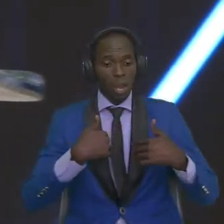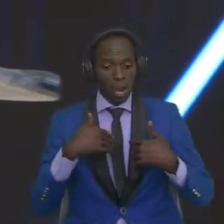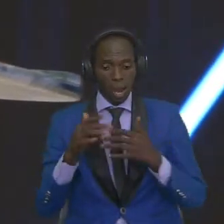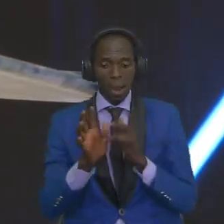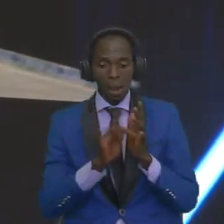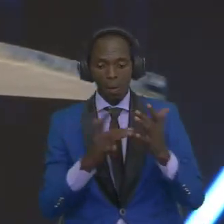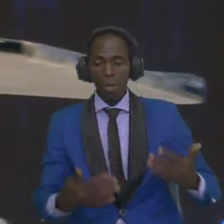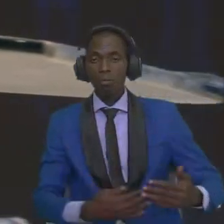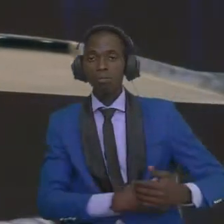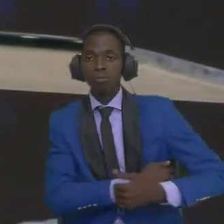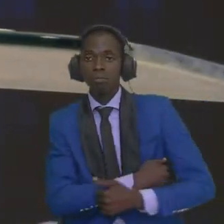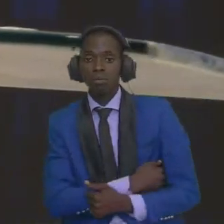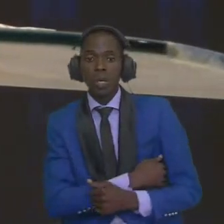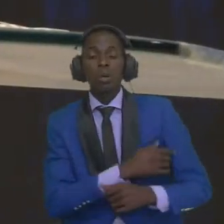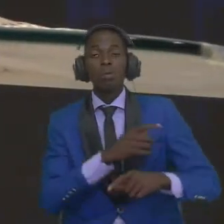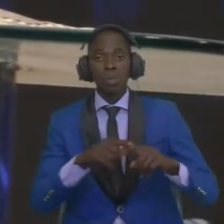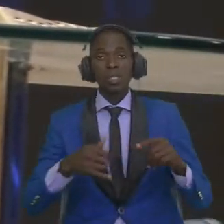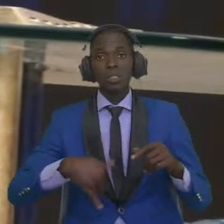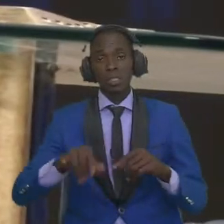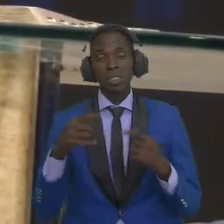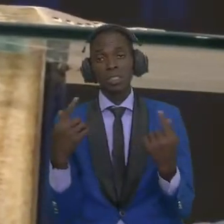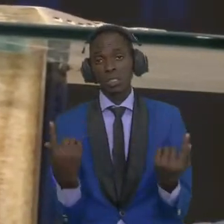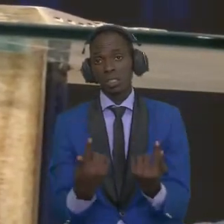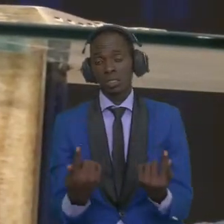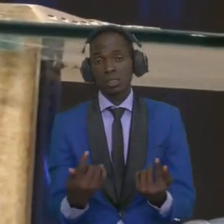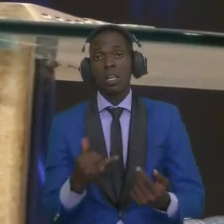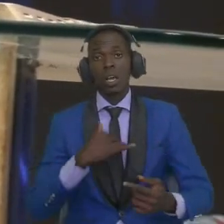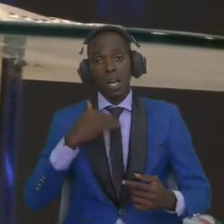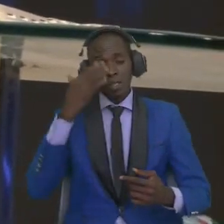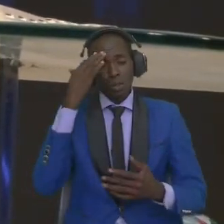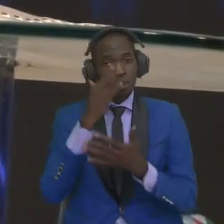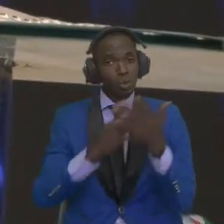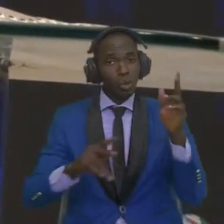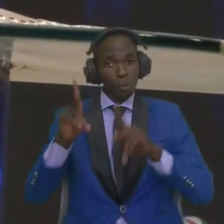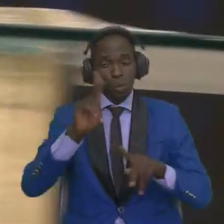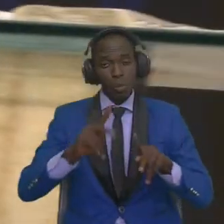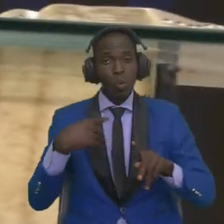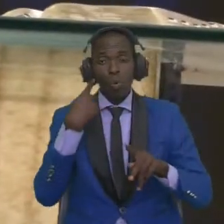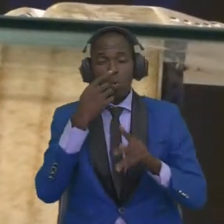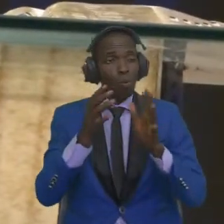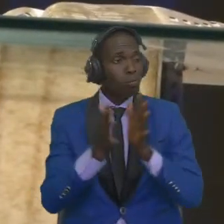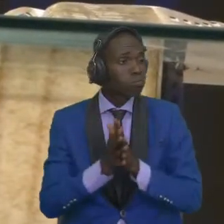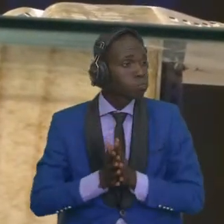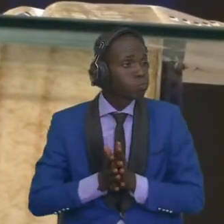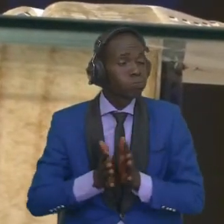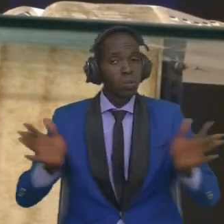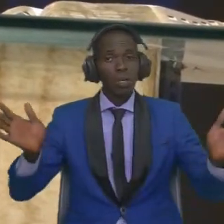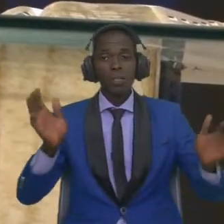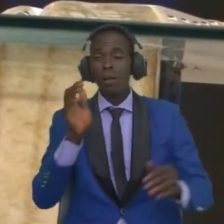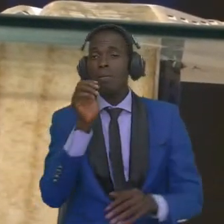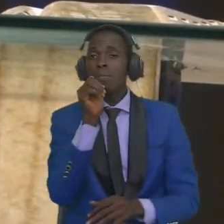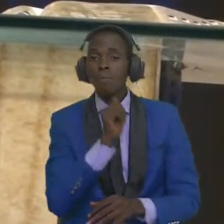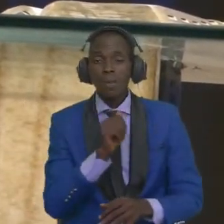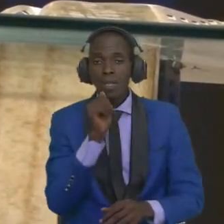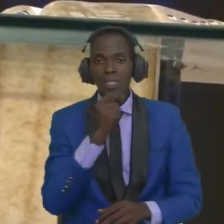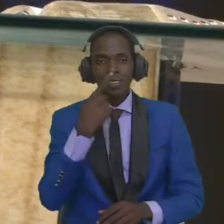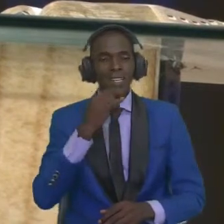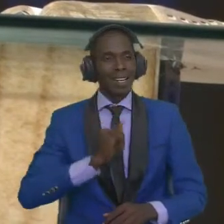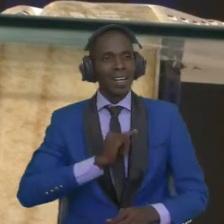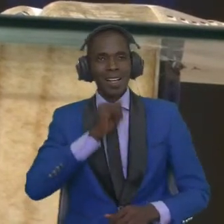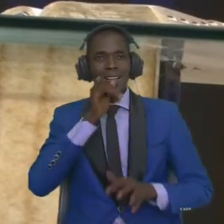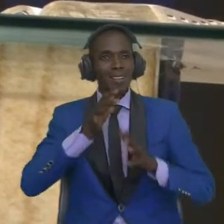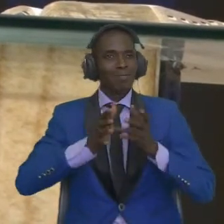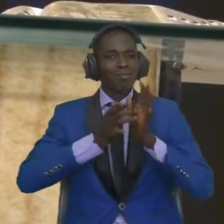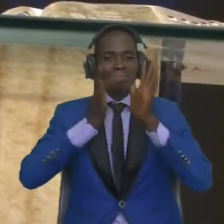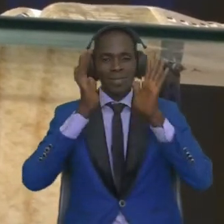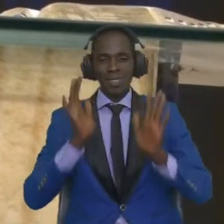Bible and they sin. I know some people who publicly and privately, they say they are Christians and